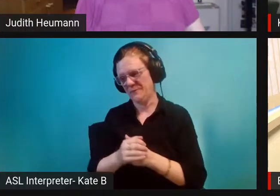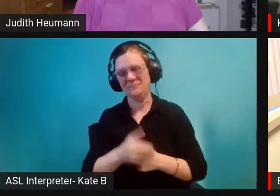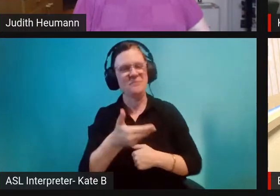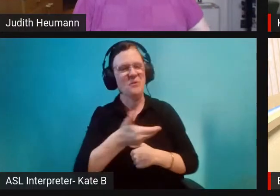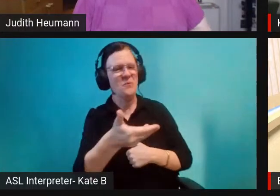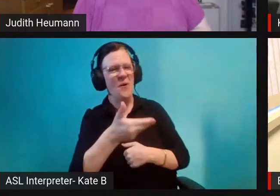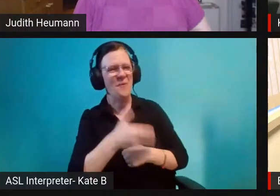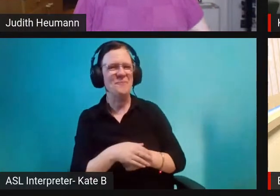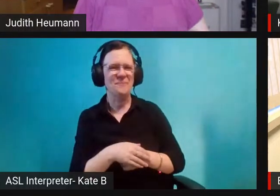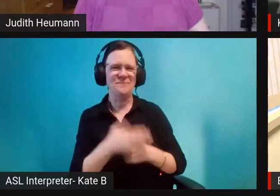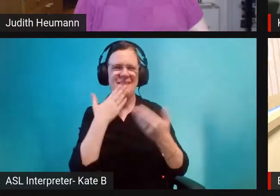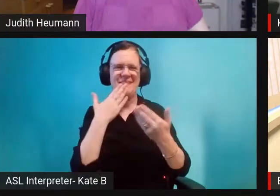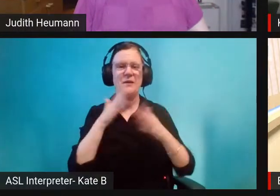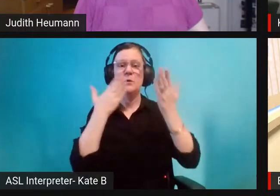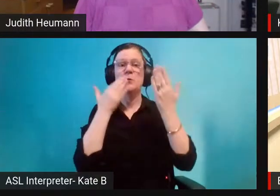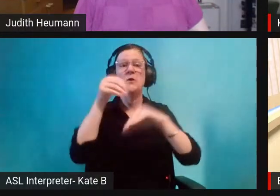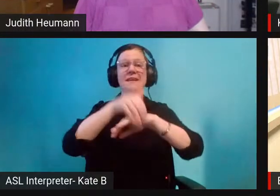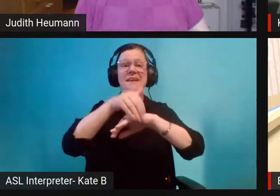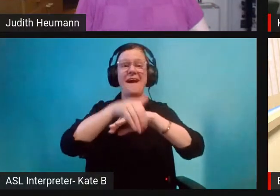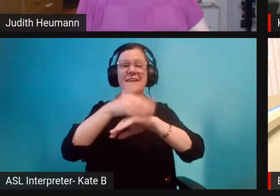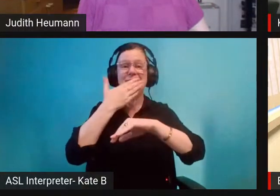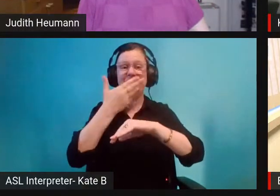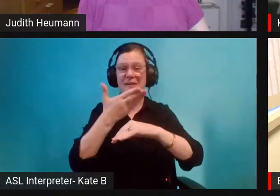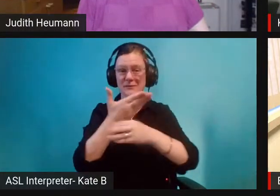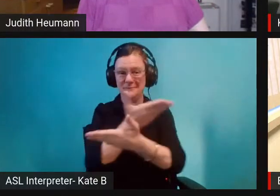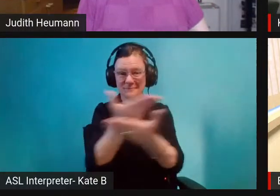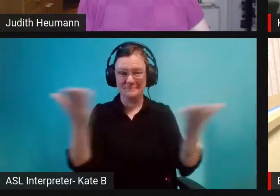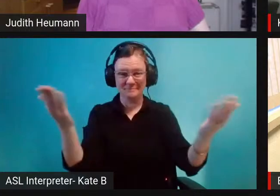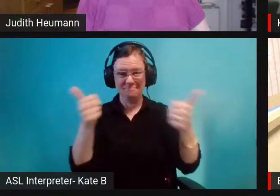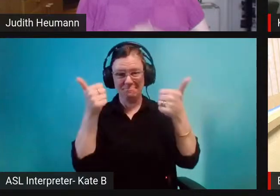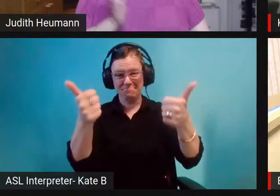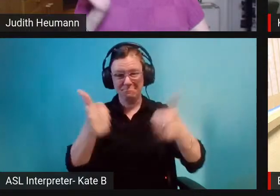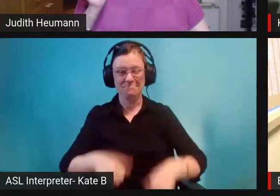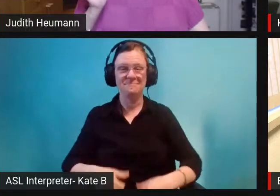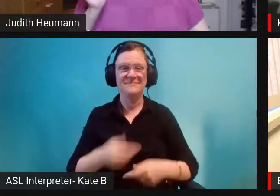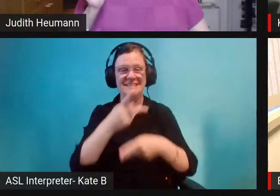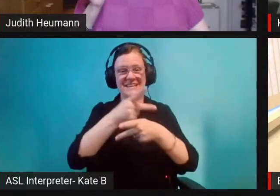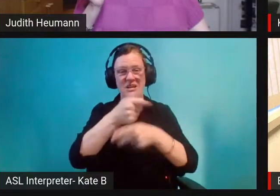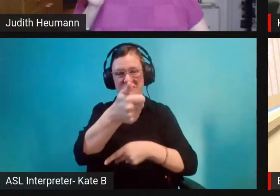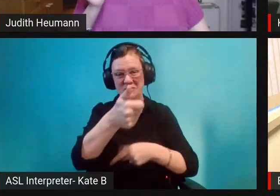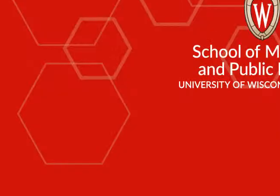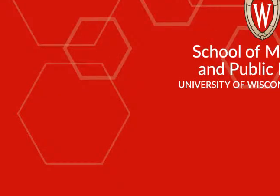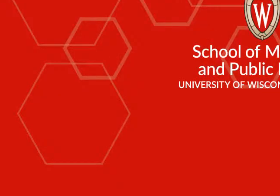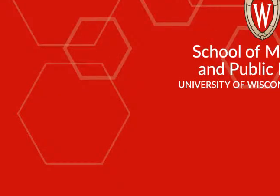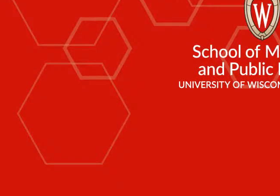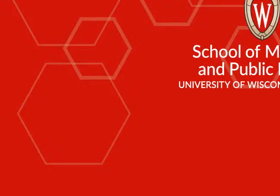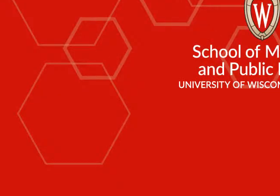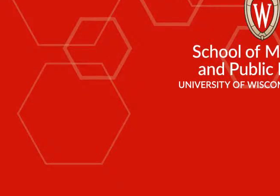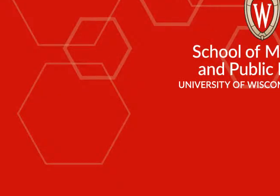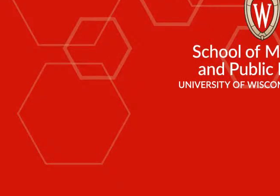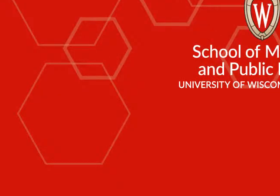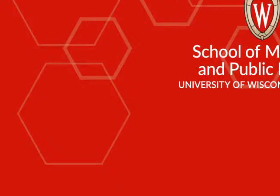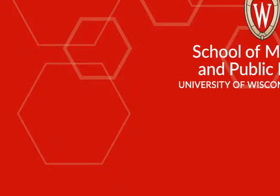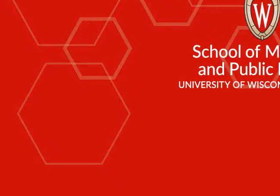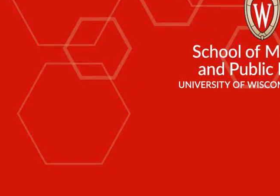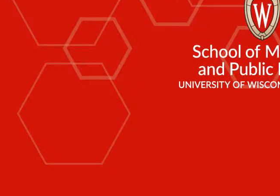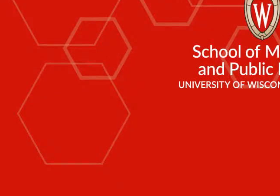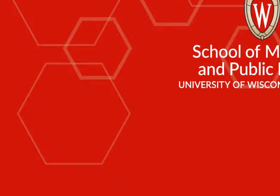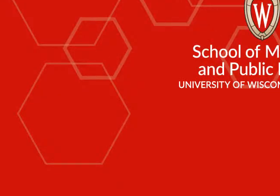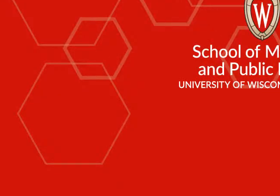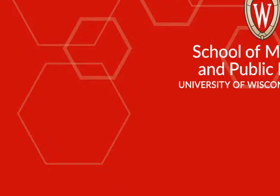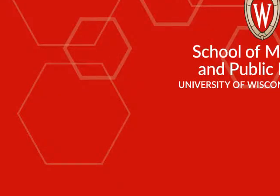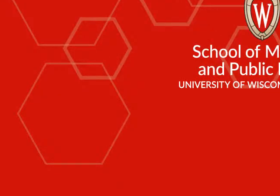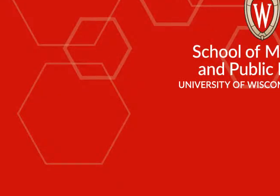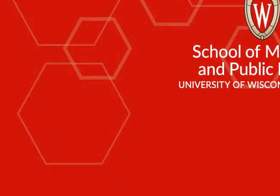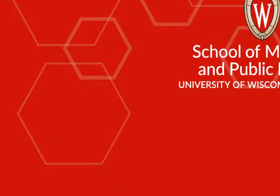very welcome. Thank you so Good much. night to all, and good heart to all. Take care. Bye. Bye. See you again.